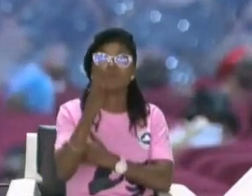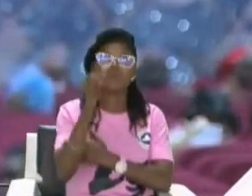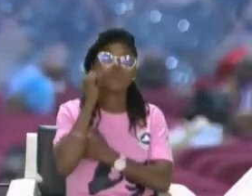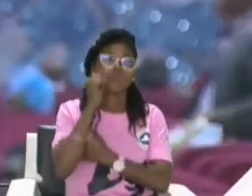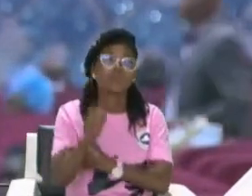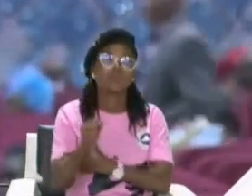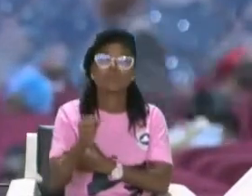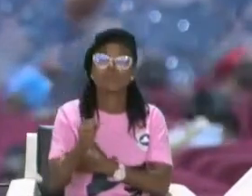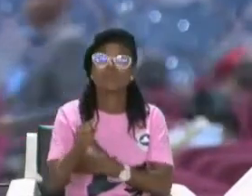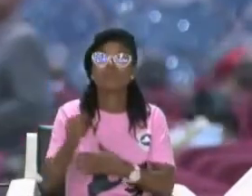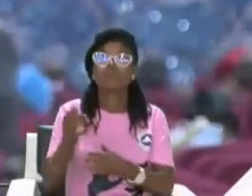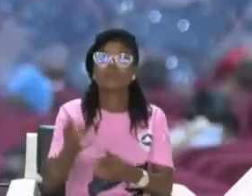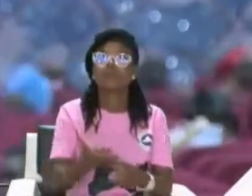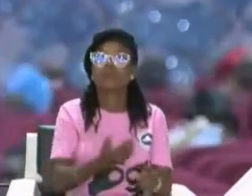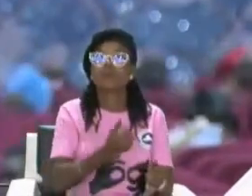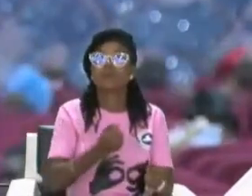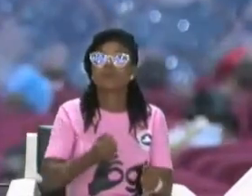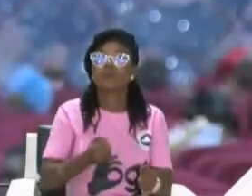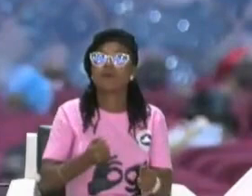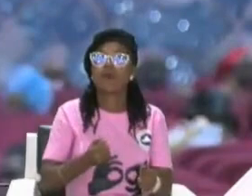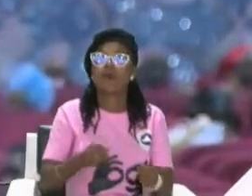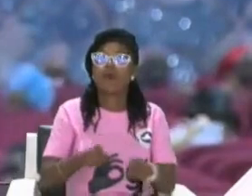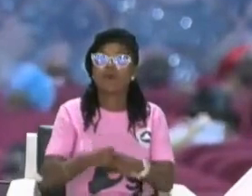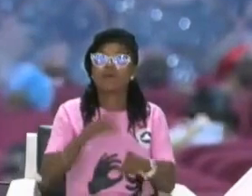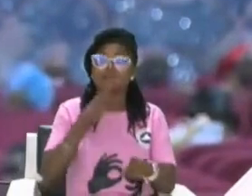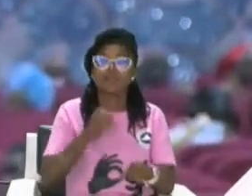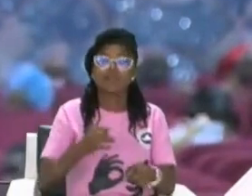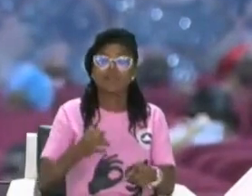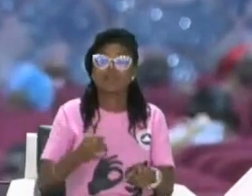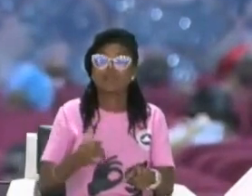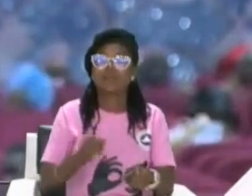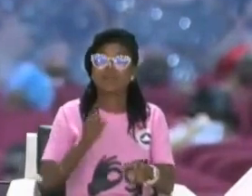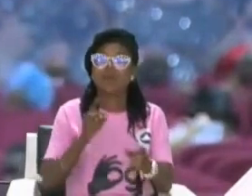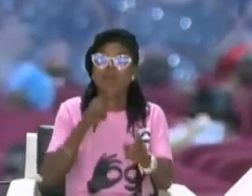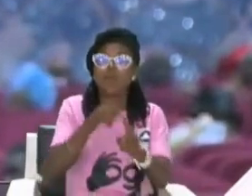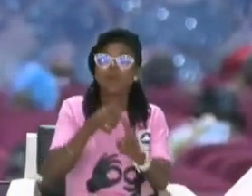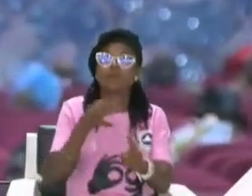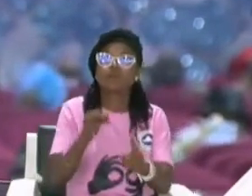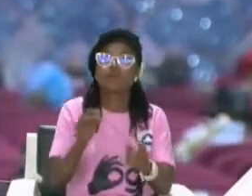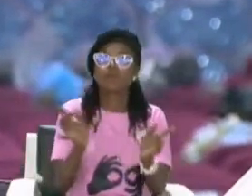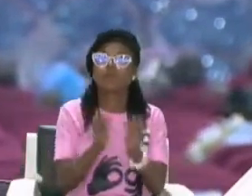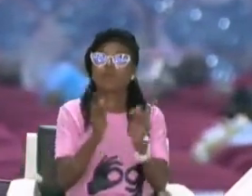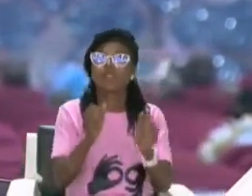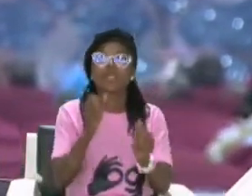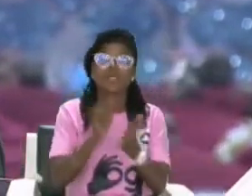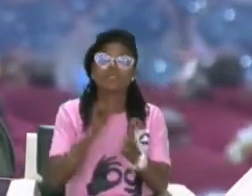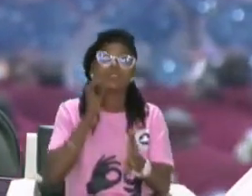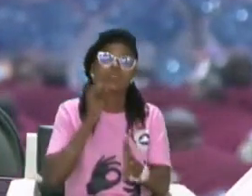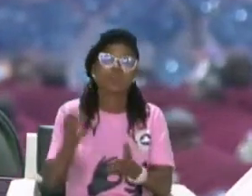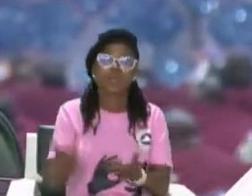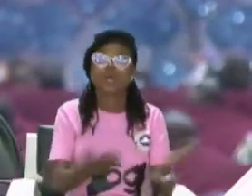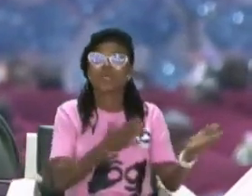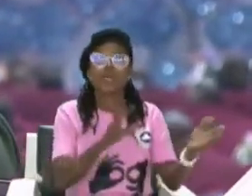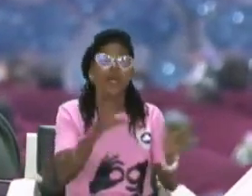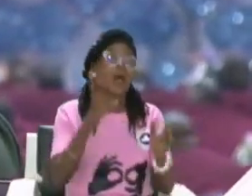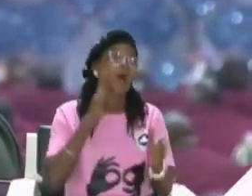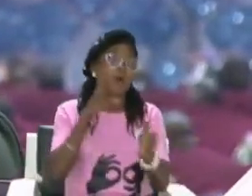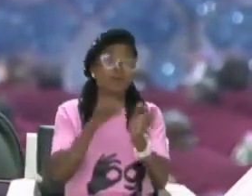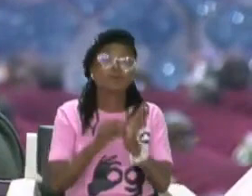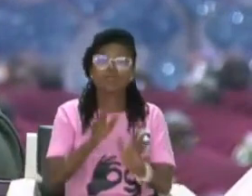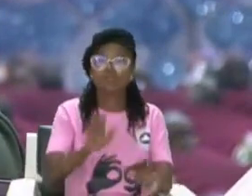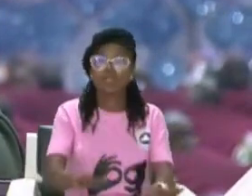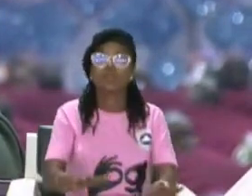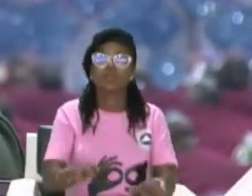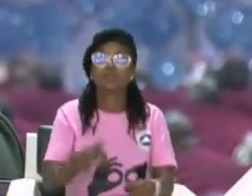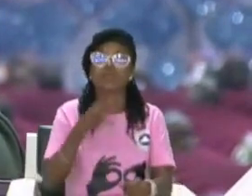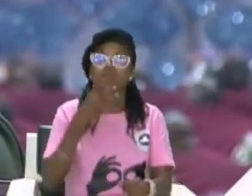pillow, tied it to her stomach as a point of contact, and told God that she will carry her own child. Daddy Gio